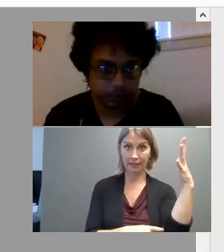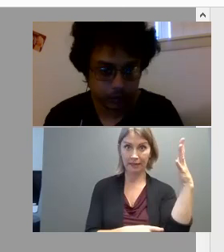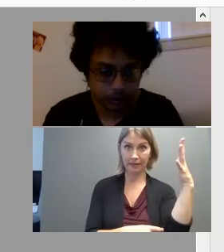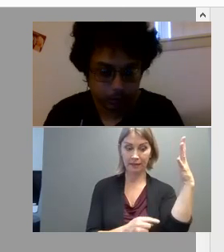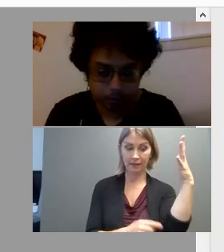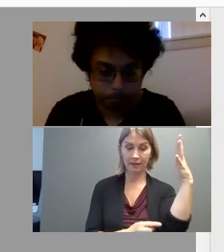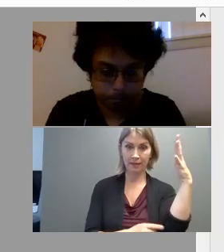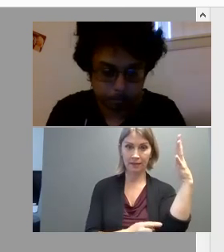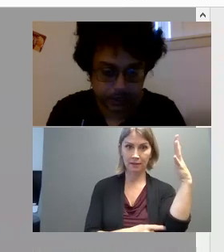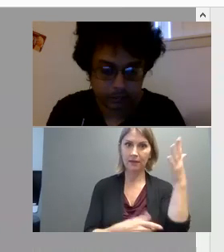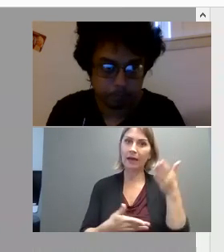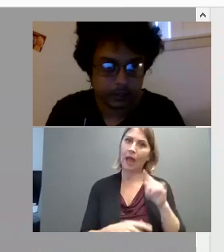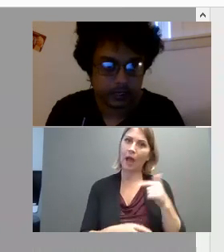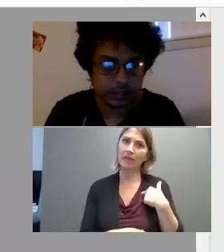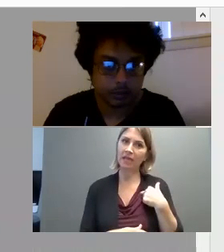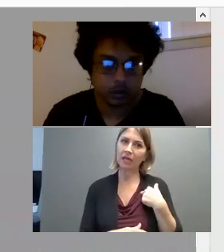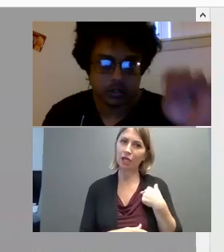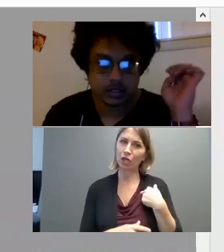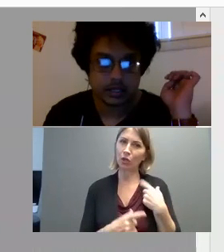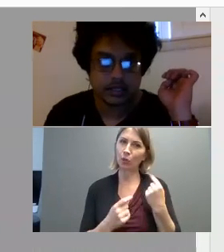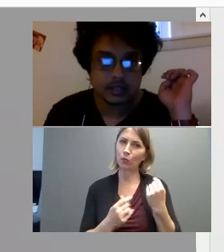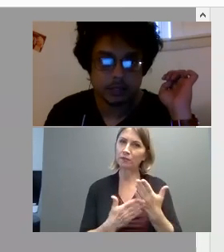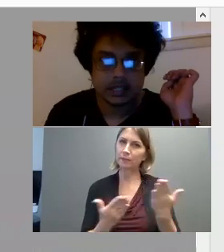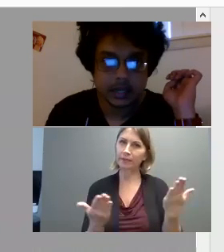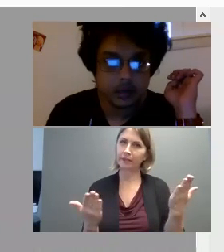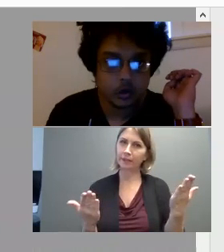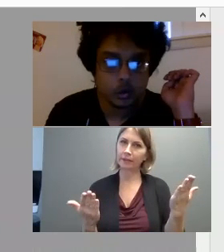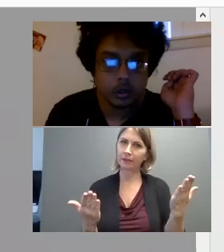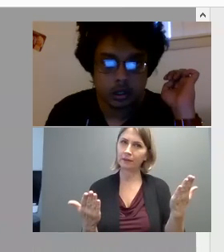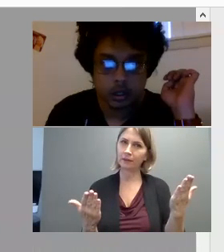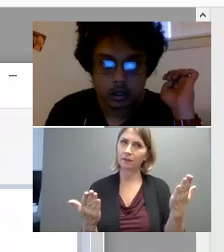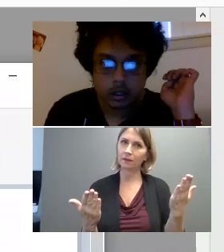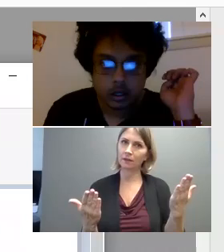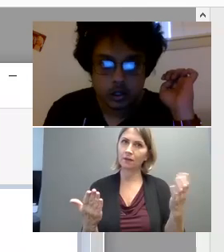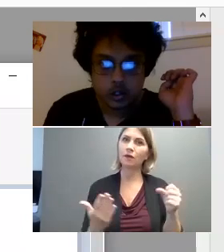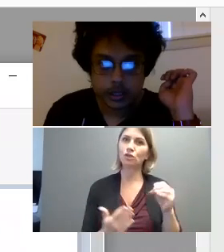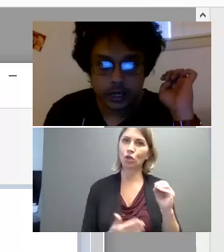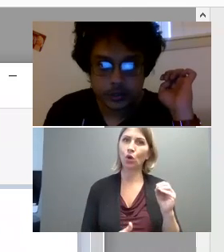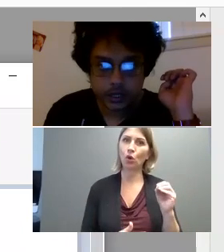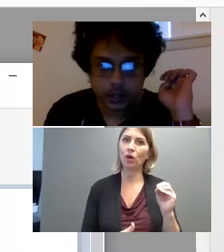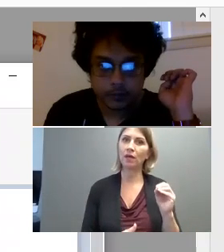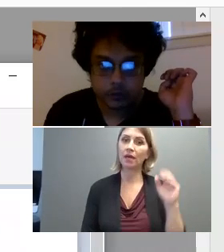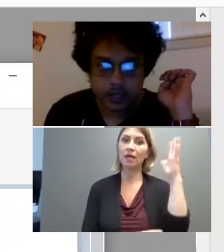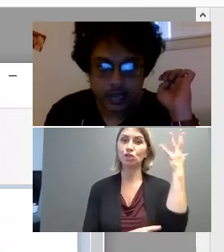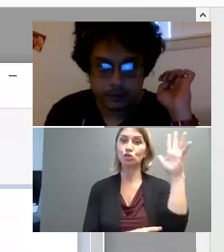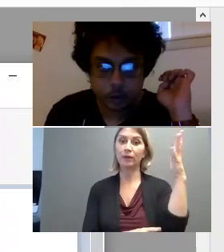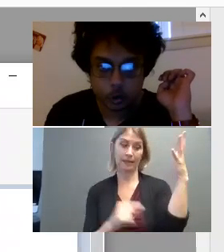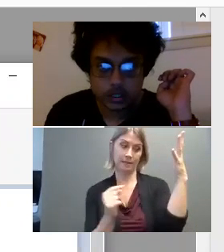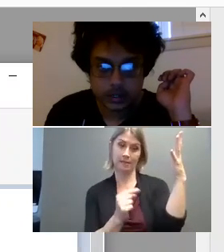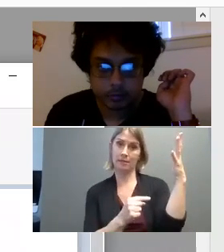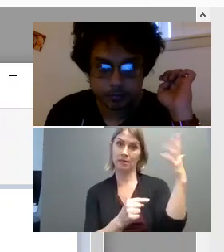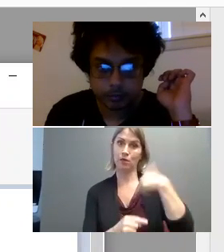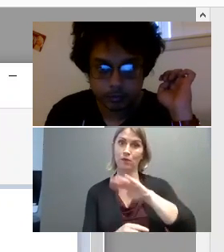let me bring up paint because that is the best I can do. So in a tree, we